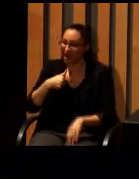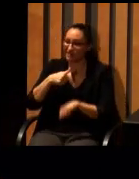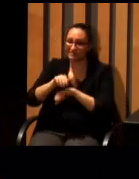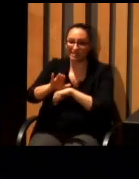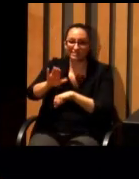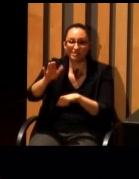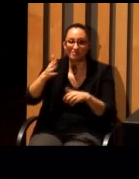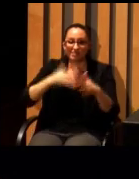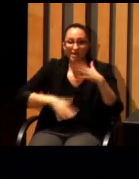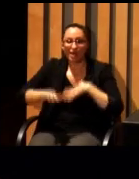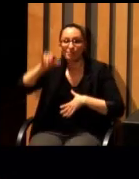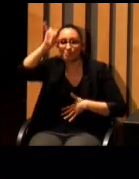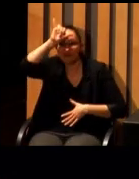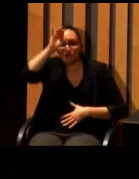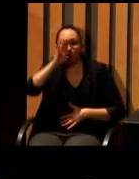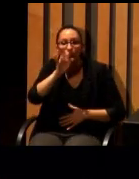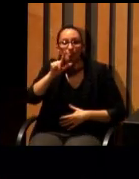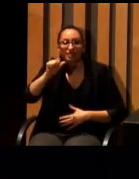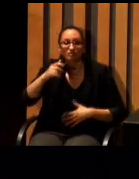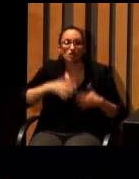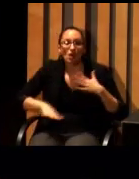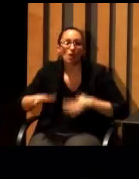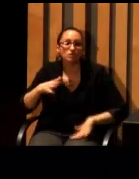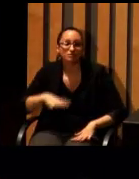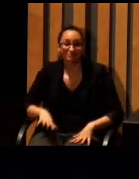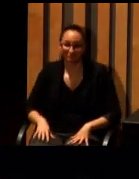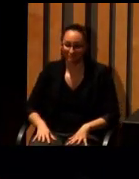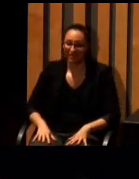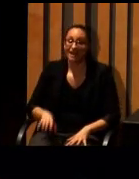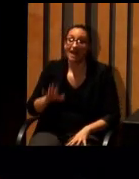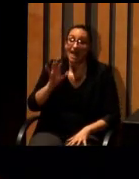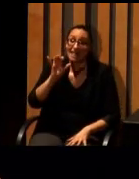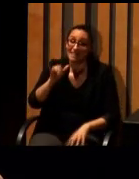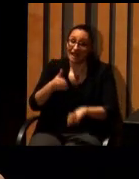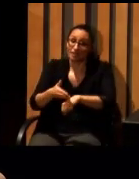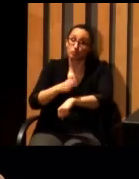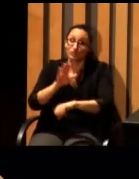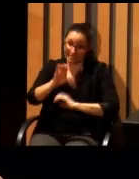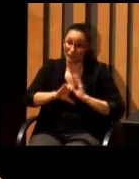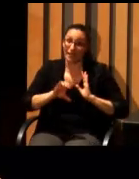and let me just say that's character building for a first grader.